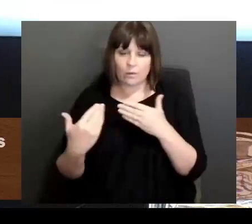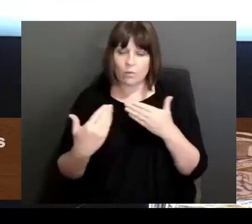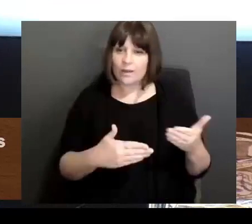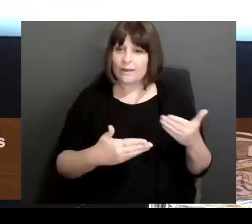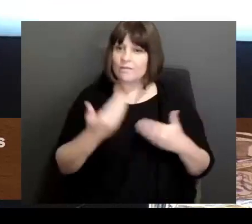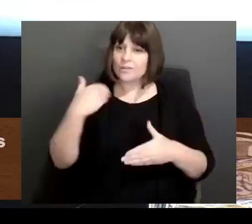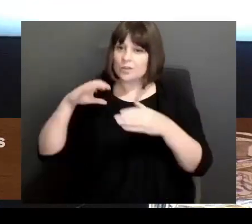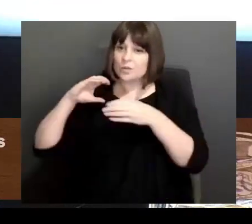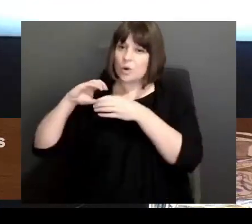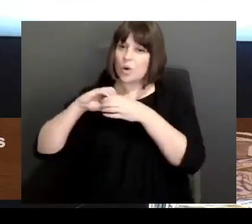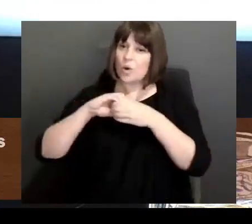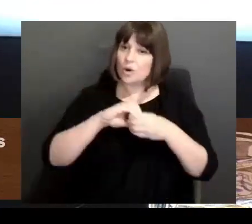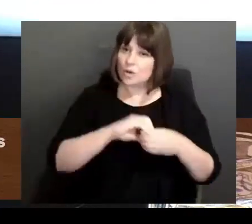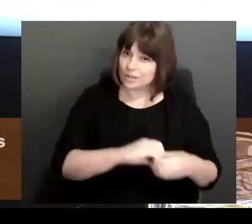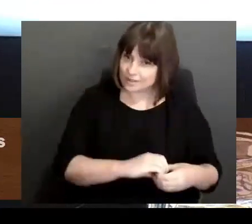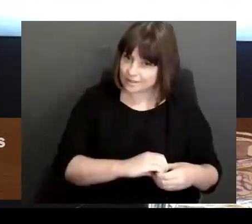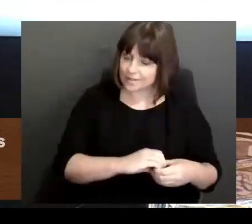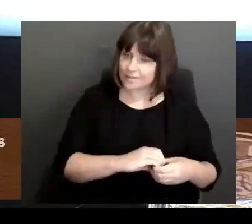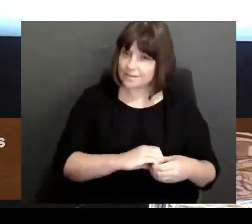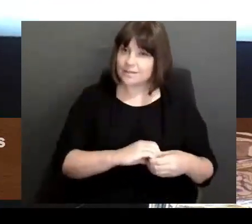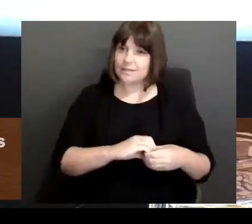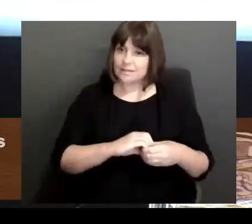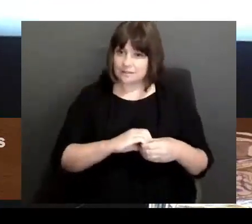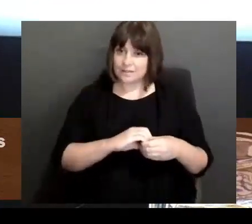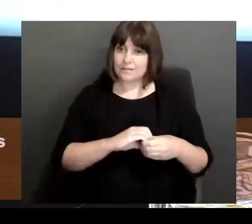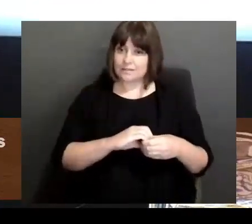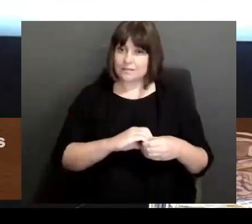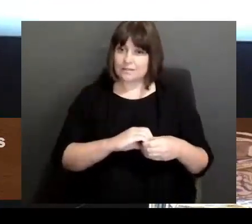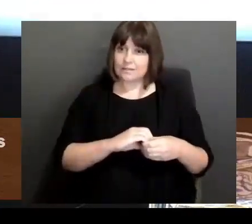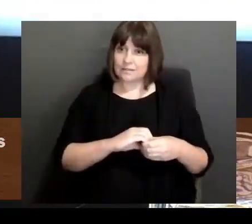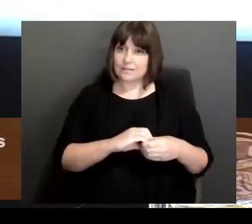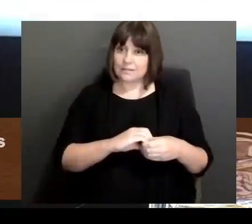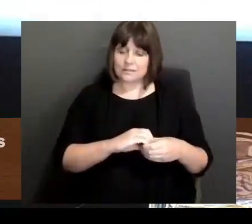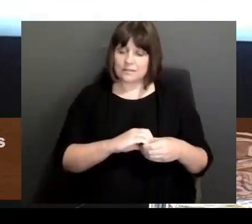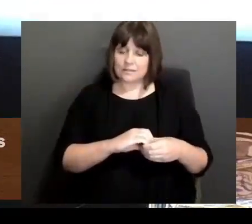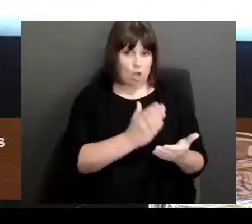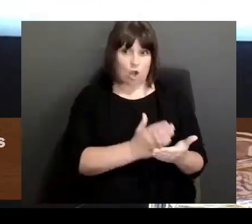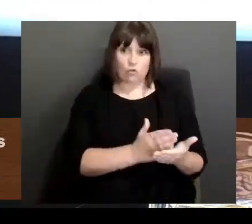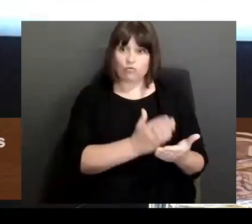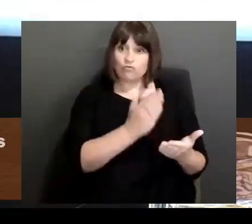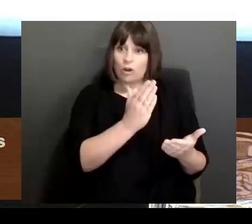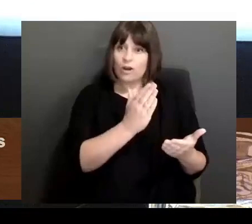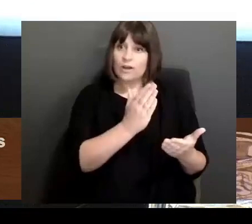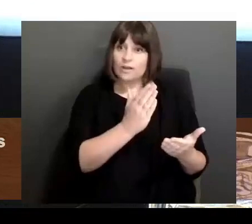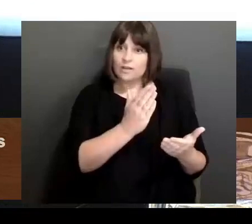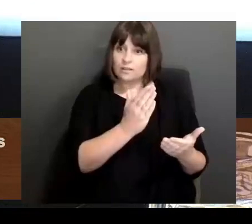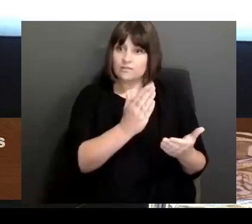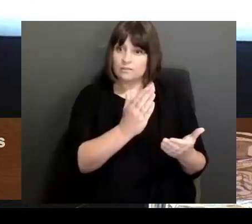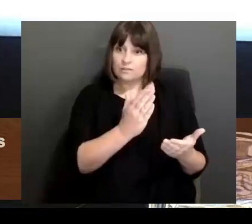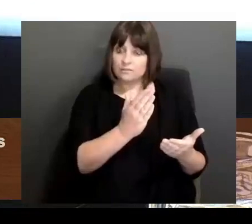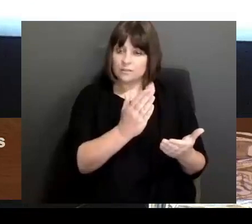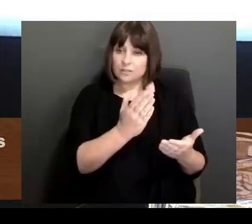lands that these projects are built on a right to a particular revenue stream.